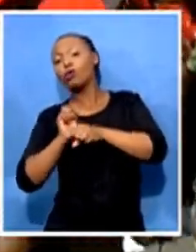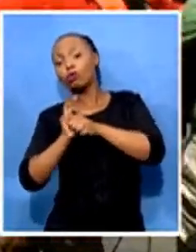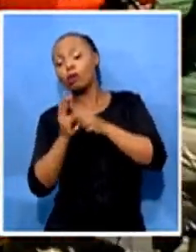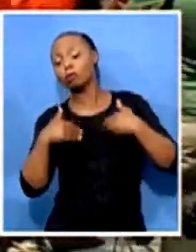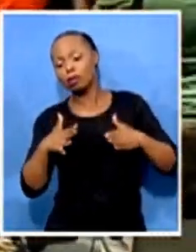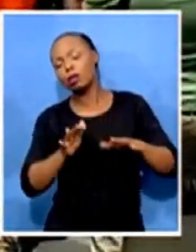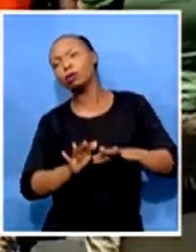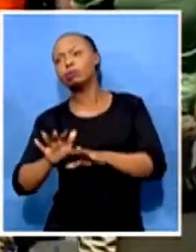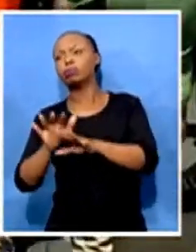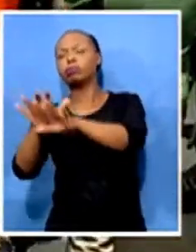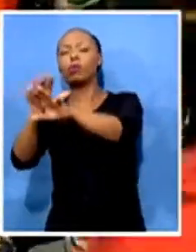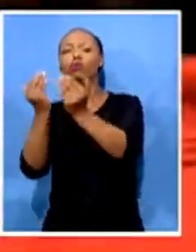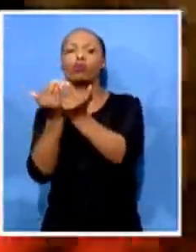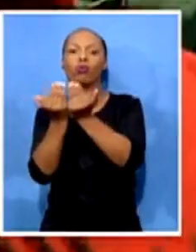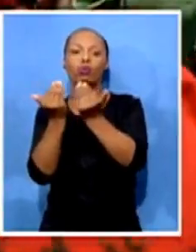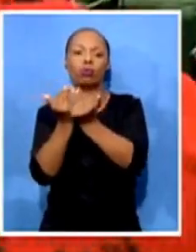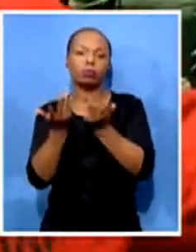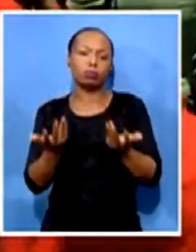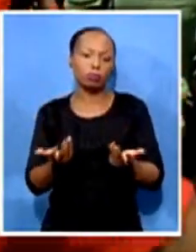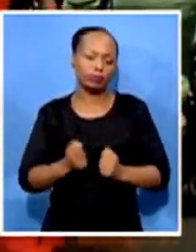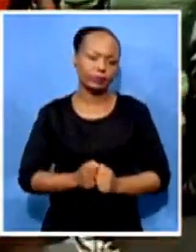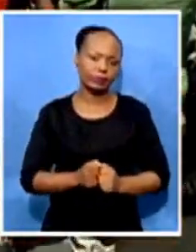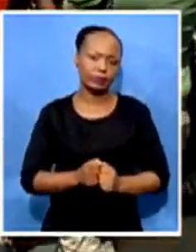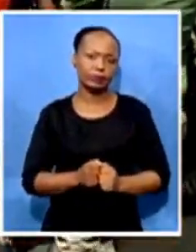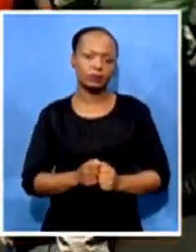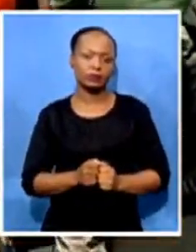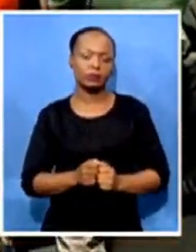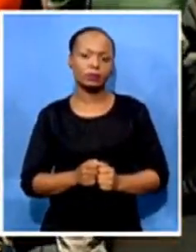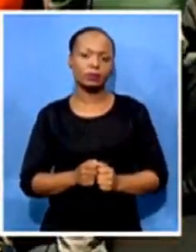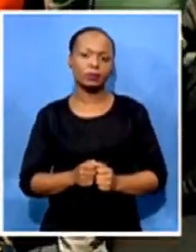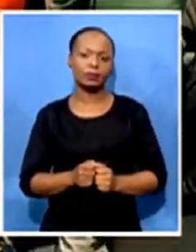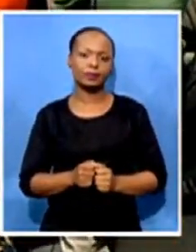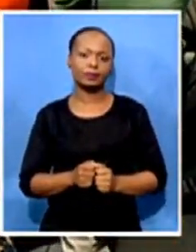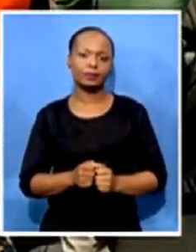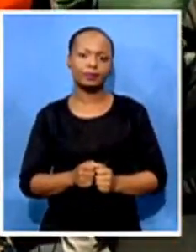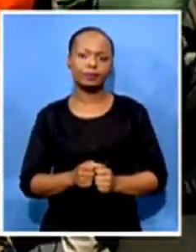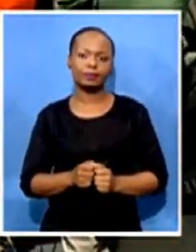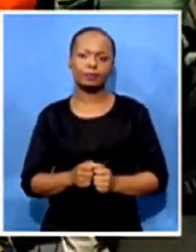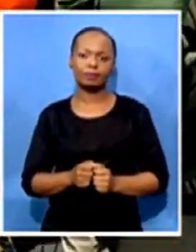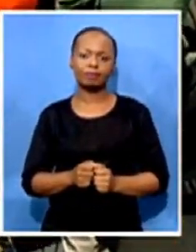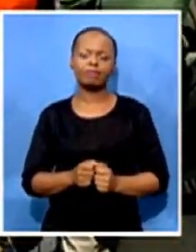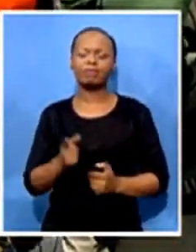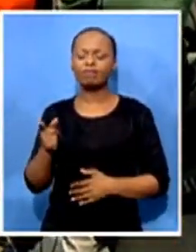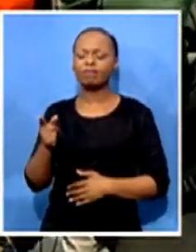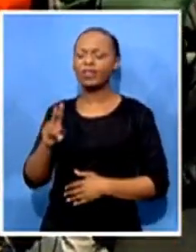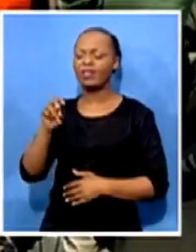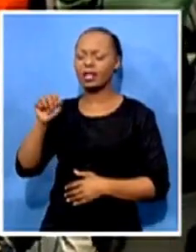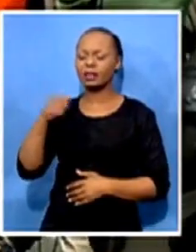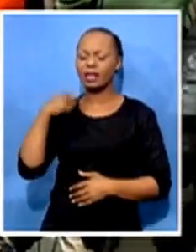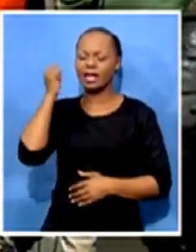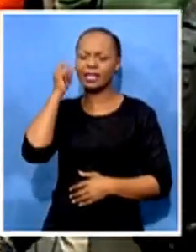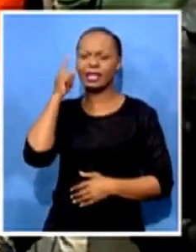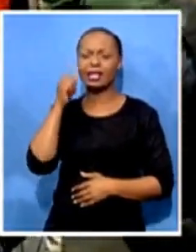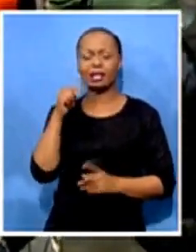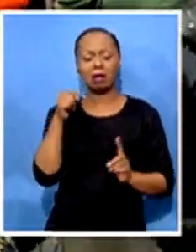Vanessa, in as far as this is concerned, what is the tension like? I understand, and we heard that Marshal Dlamini saying, look, we are fine, we've got everything